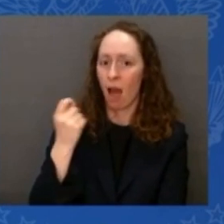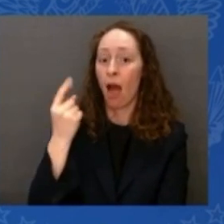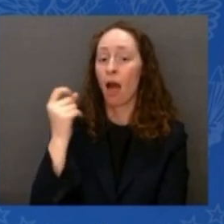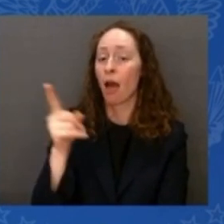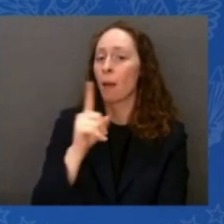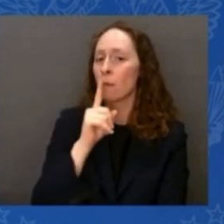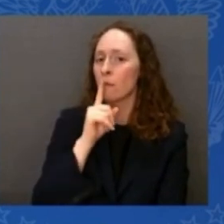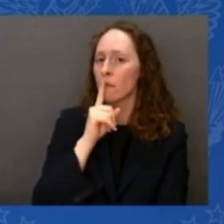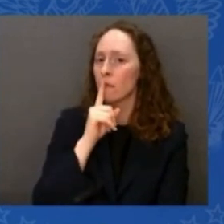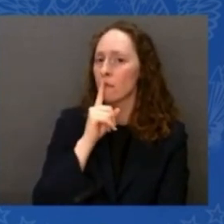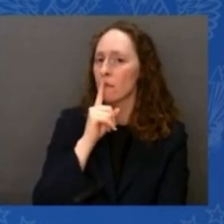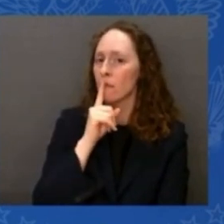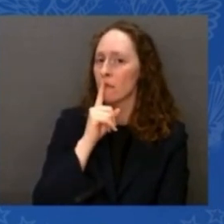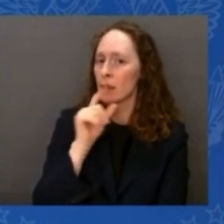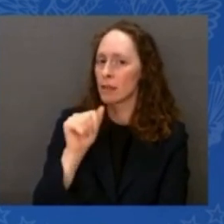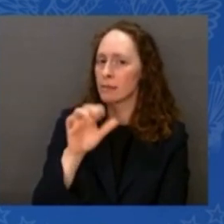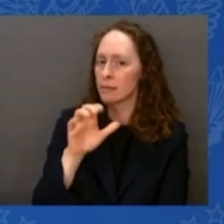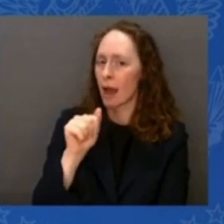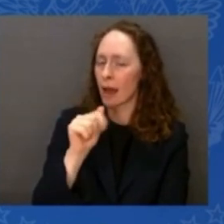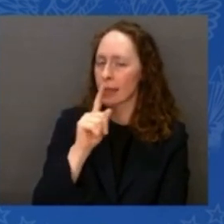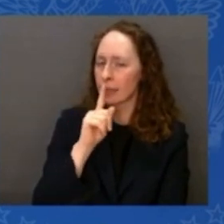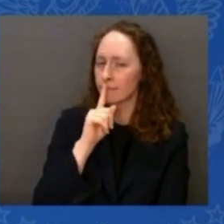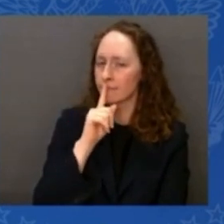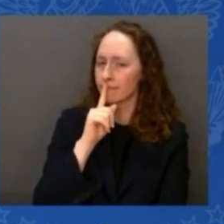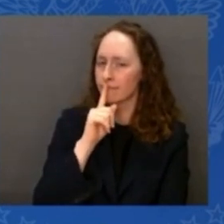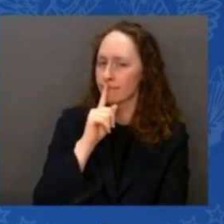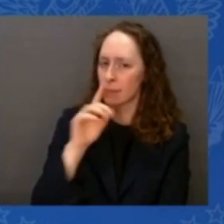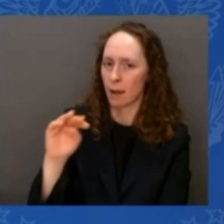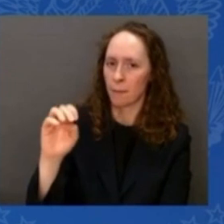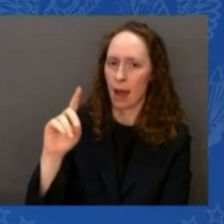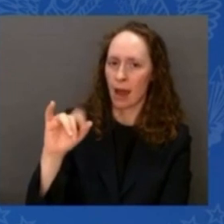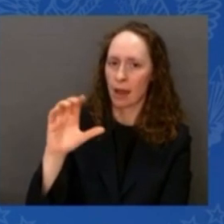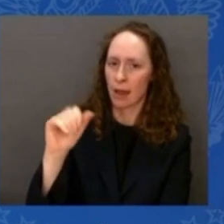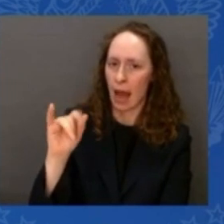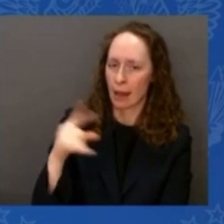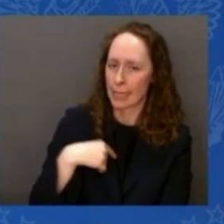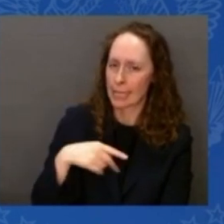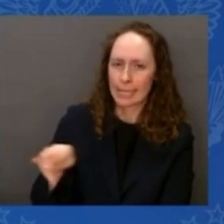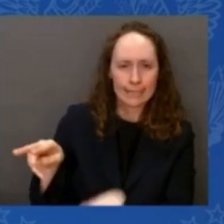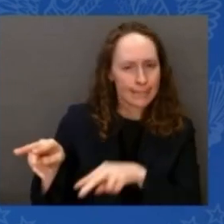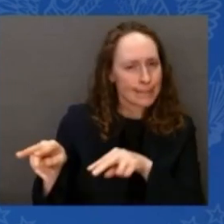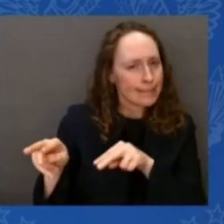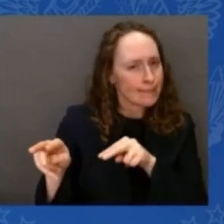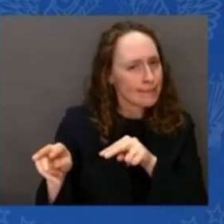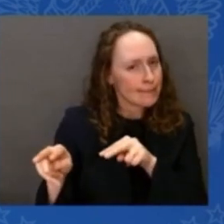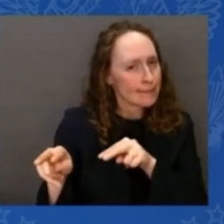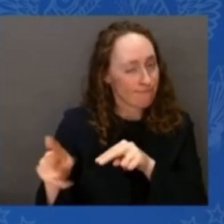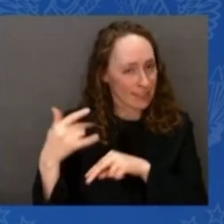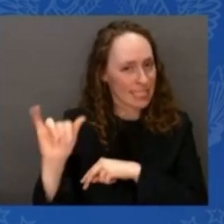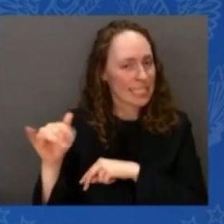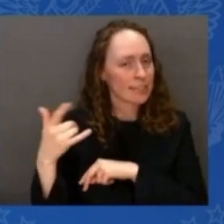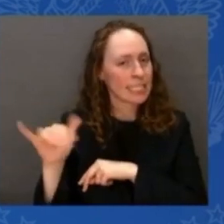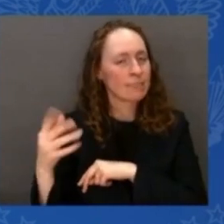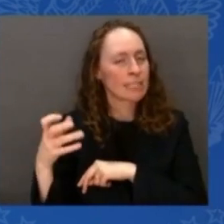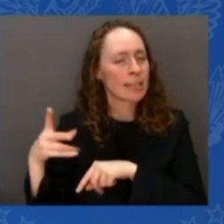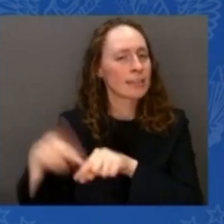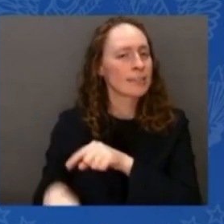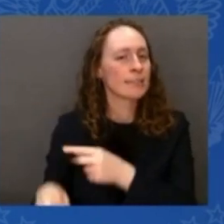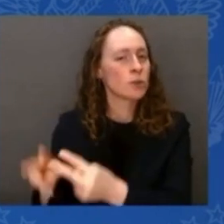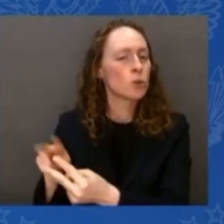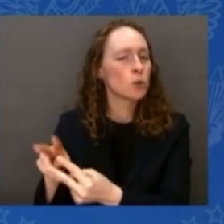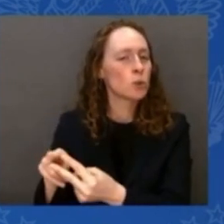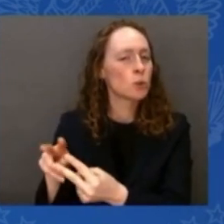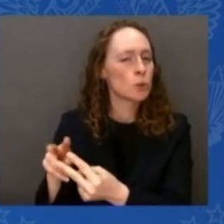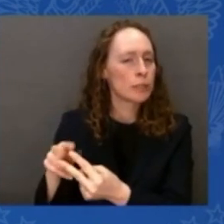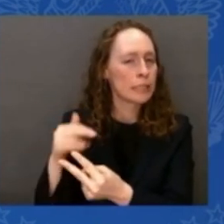block, even in Senator Scott's plan. Look, make no mistake. If mega Republicans try